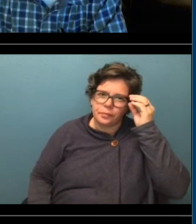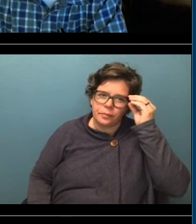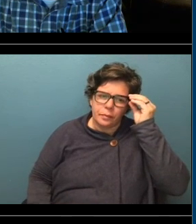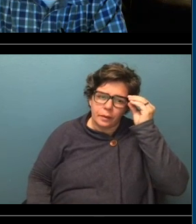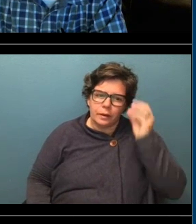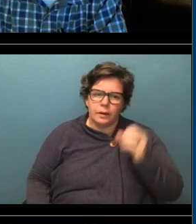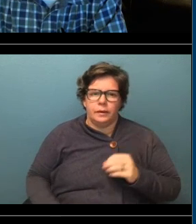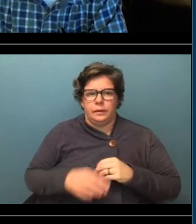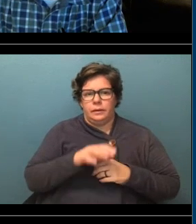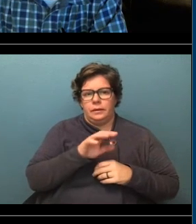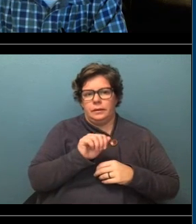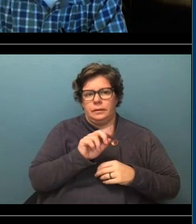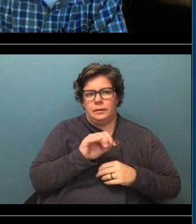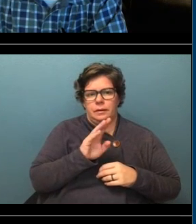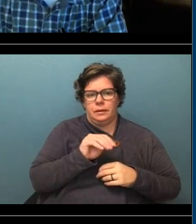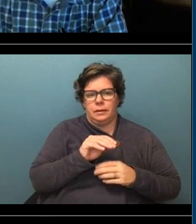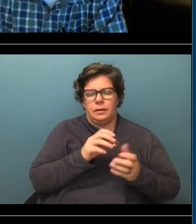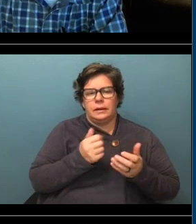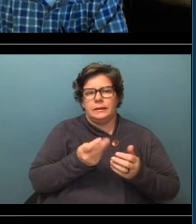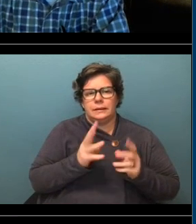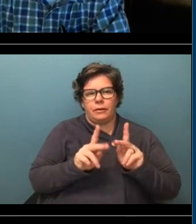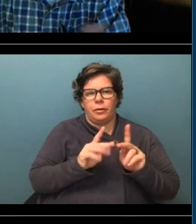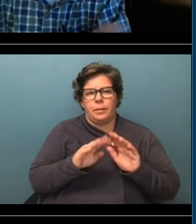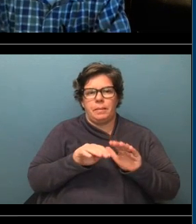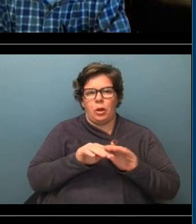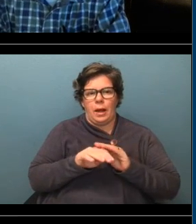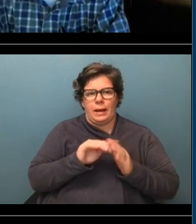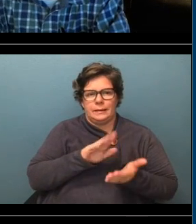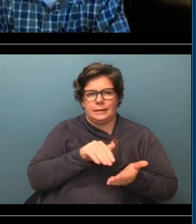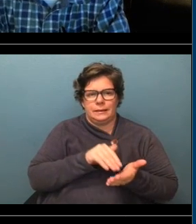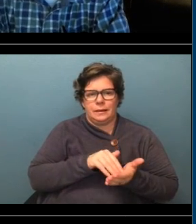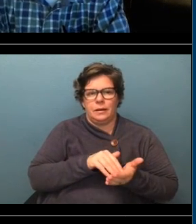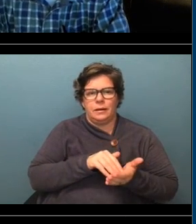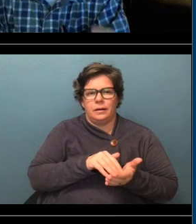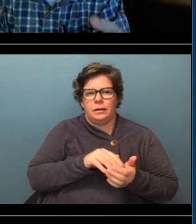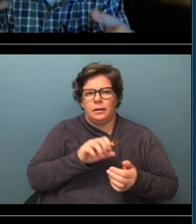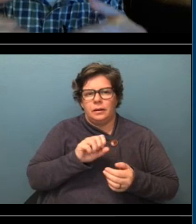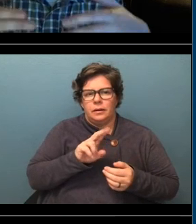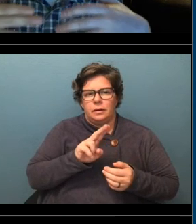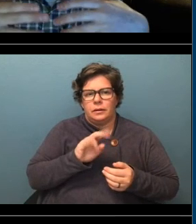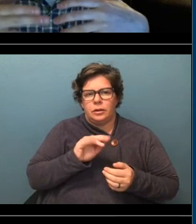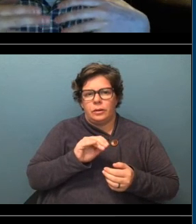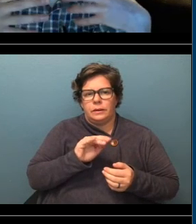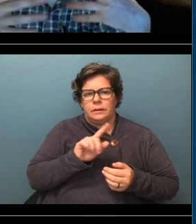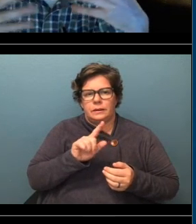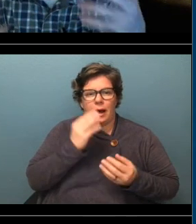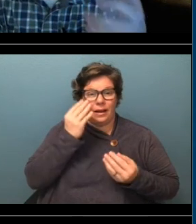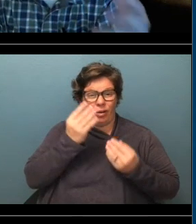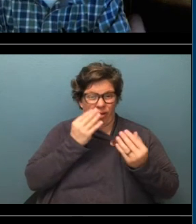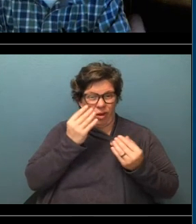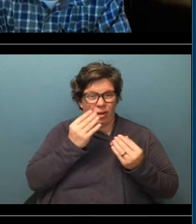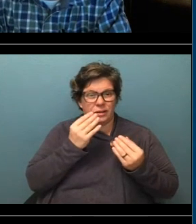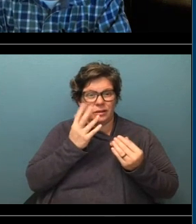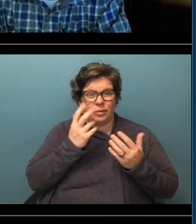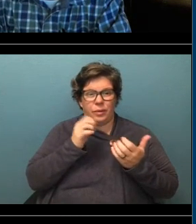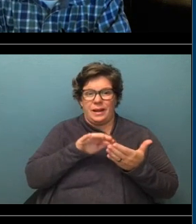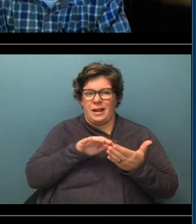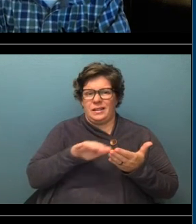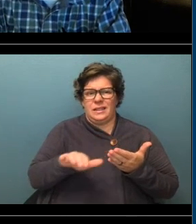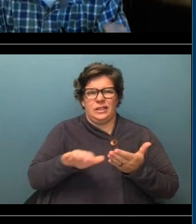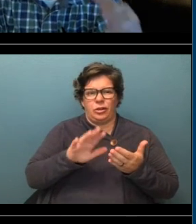And I was going to say a number of individuals who access the crisis center are just experiencing suicidal thoughts, and we are able to discharge them back into